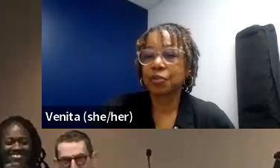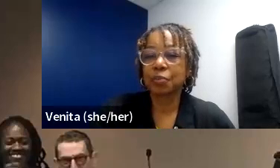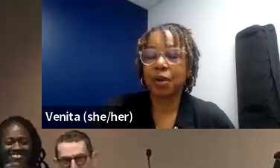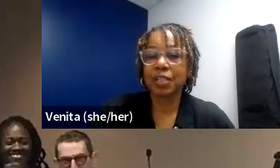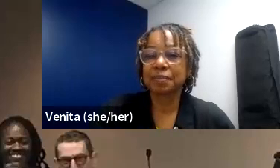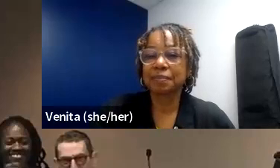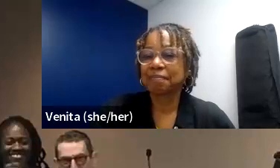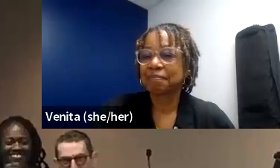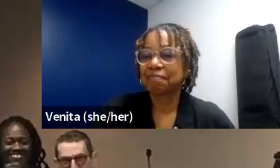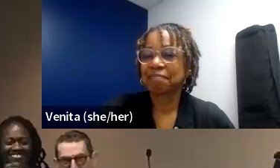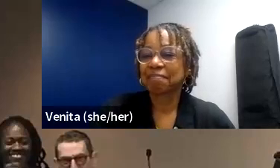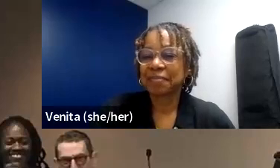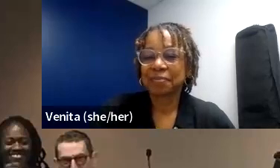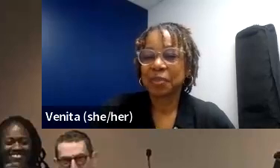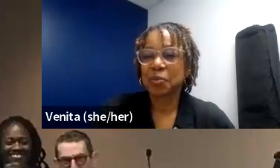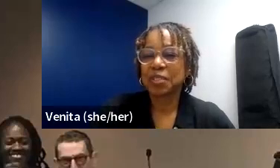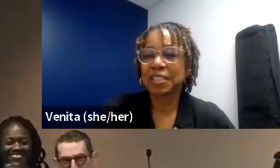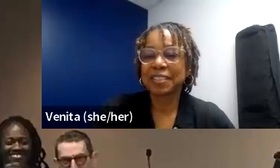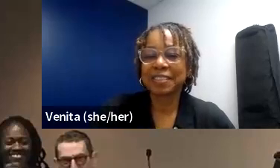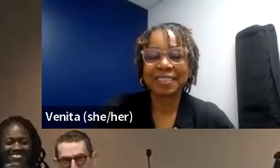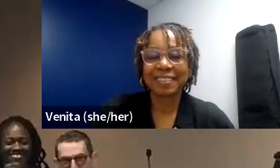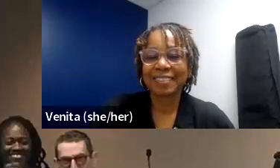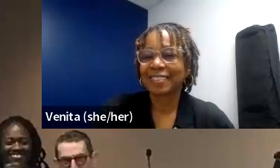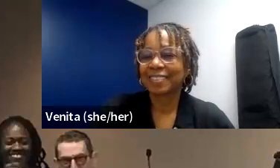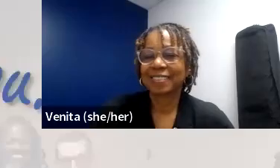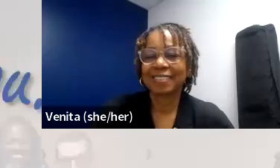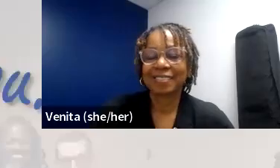about the Reunion Project. Are we good?